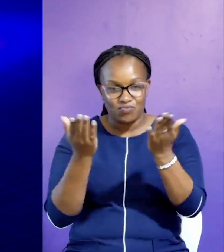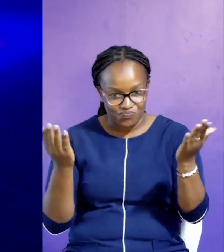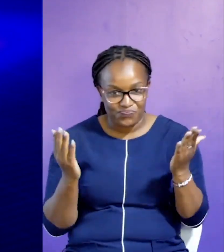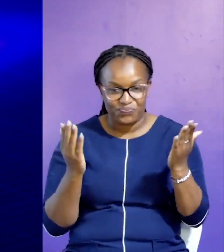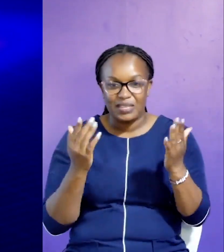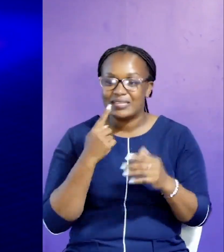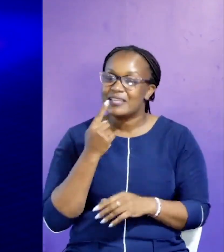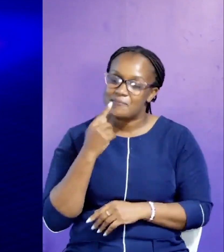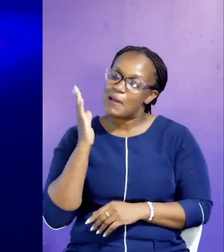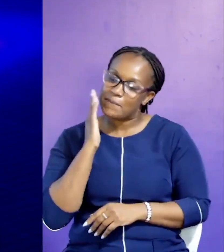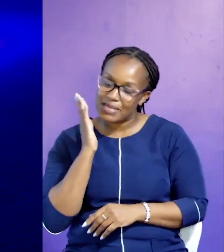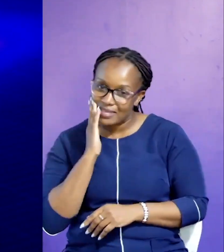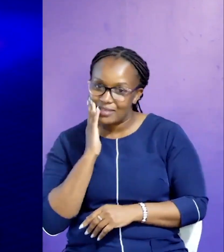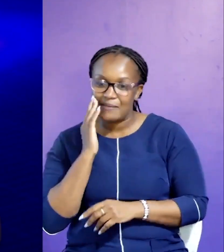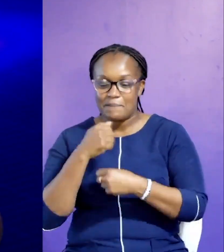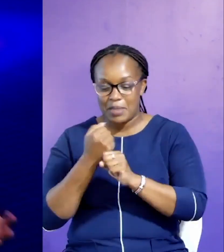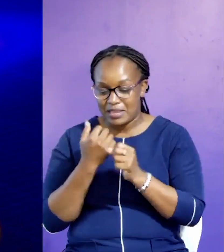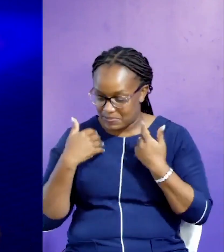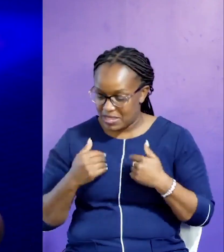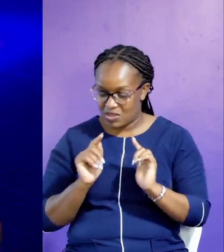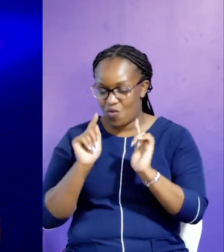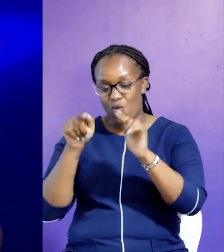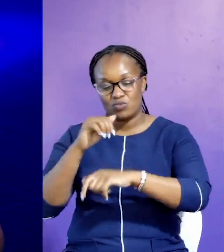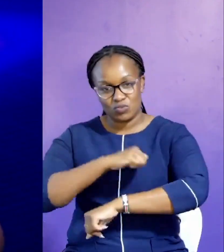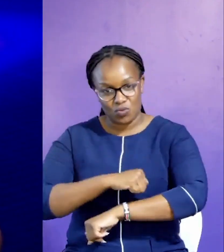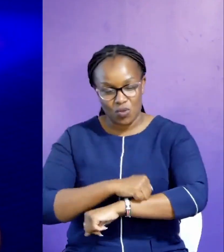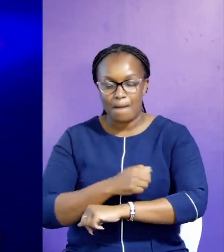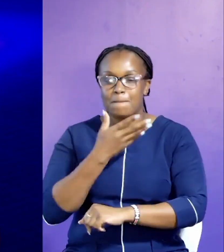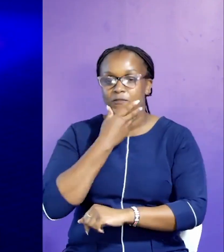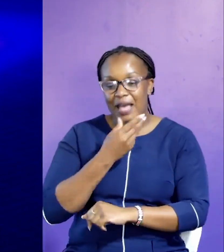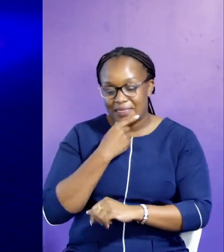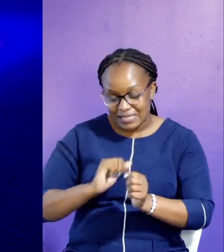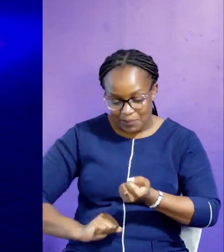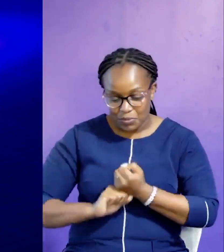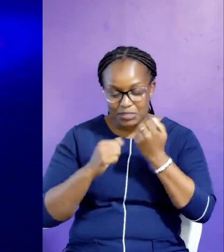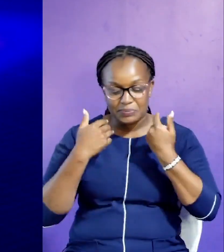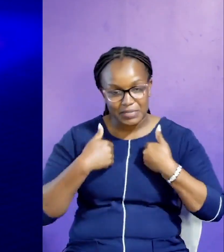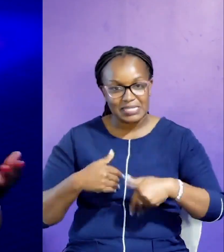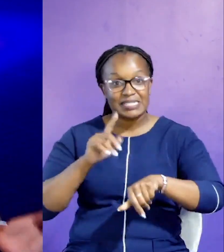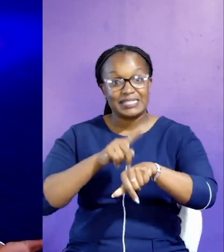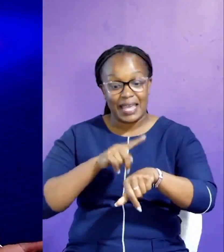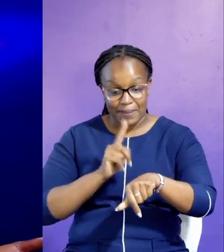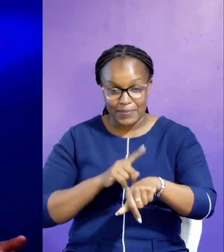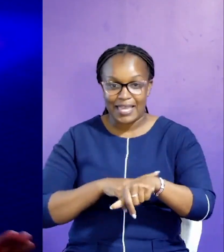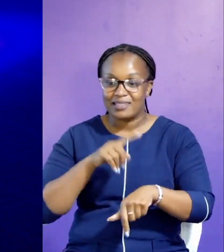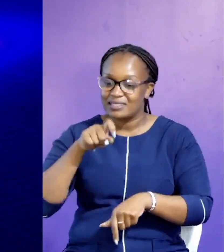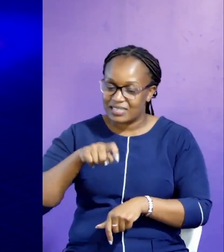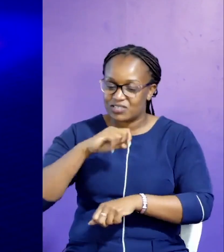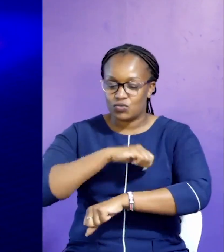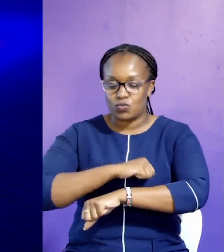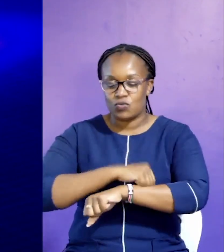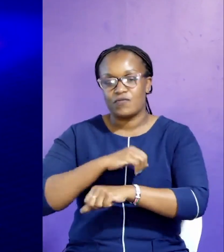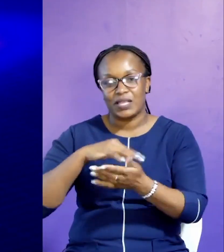atakukumbuka aseme, mami took me to school, my father supported me when I wanted the school fees.